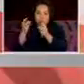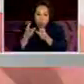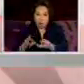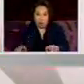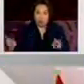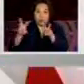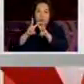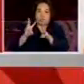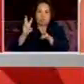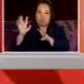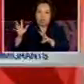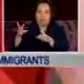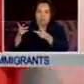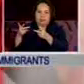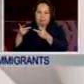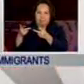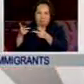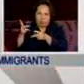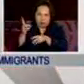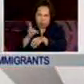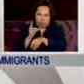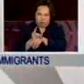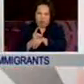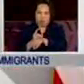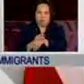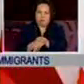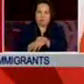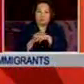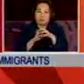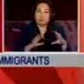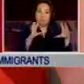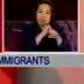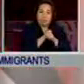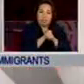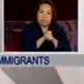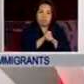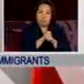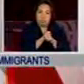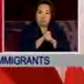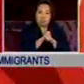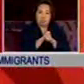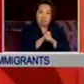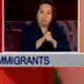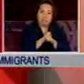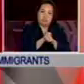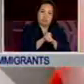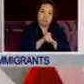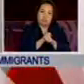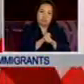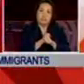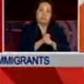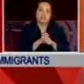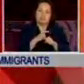In the end, I arrive with the conclusion that through his own direct admission, the